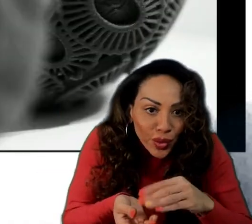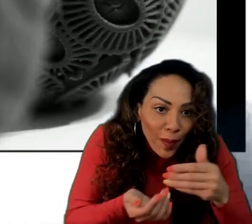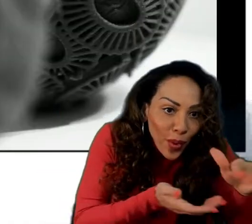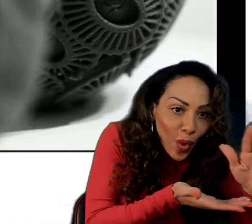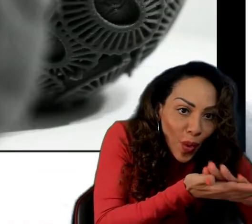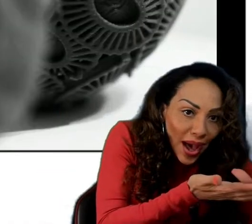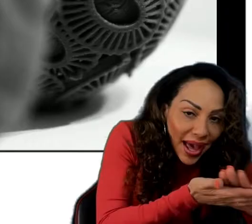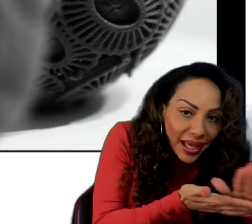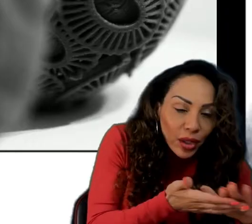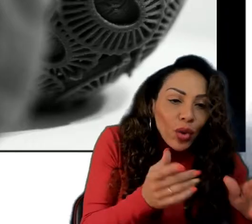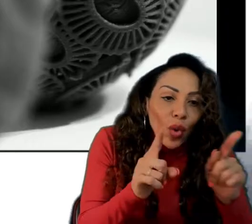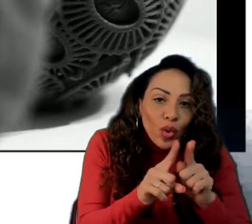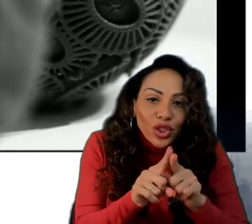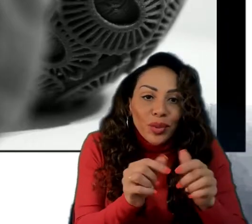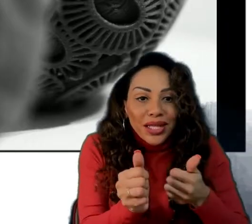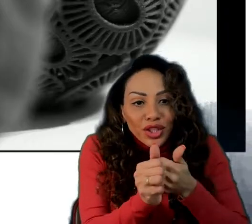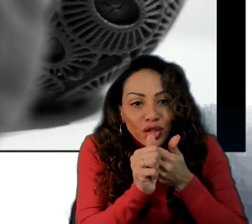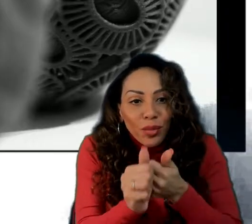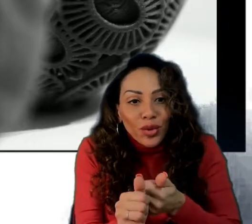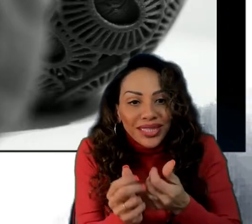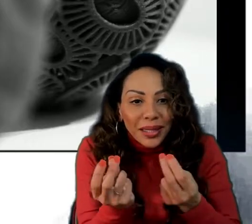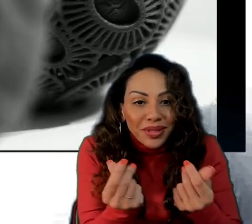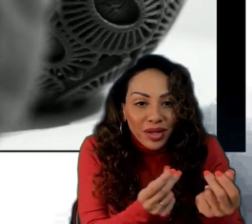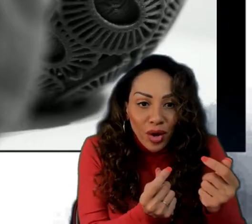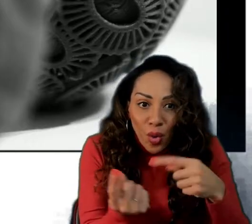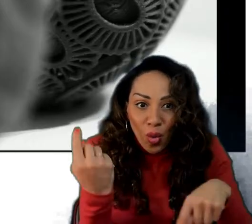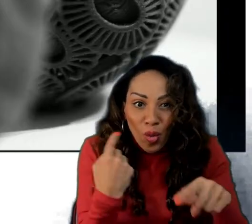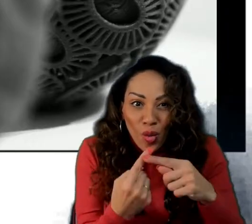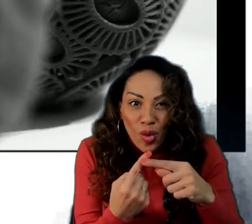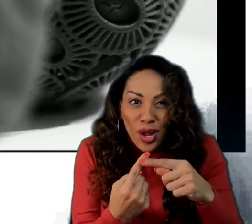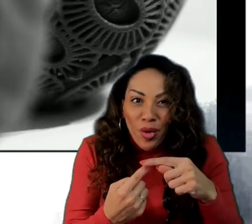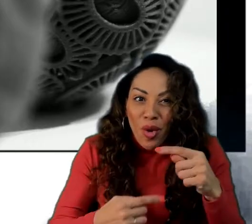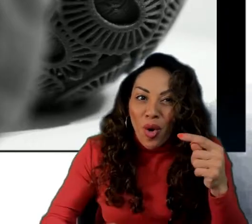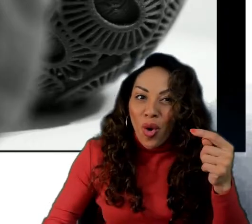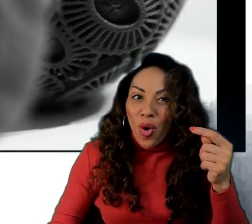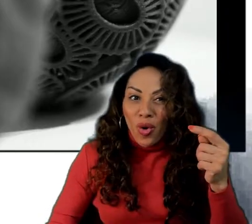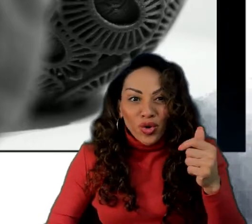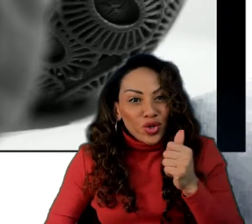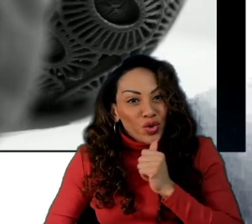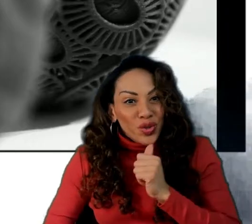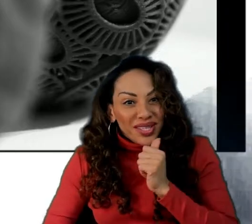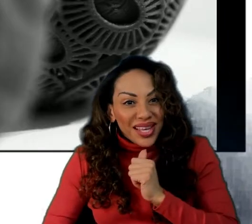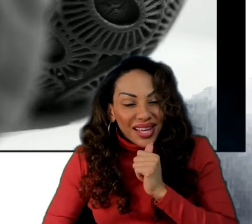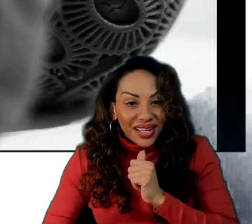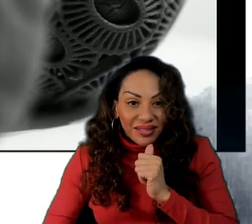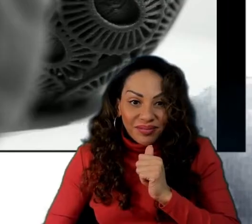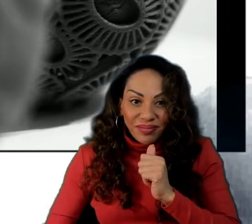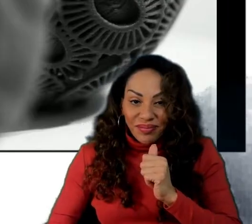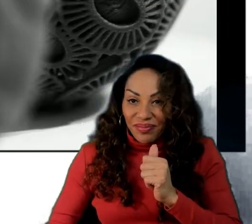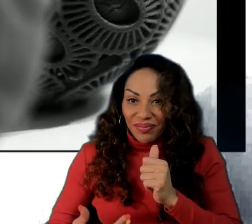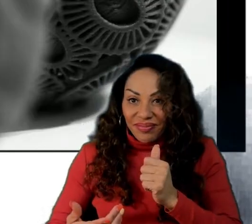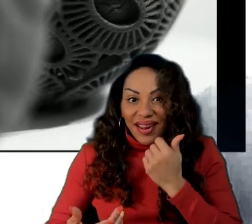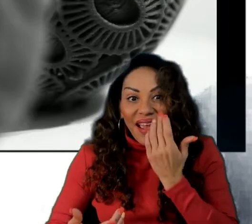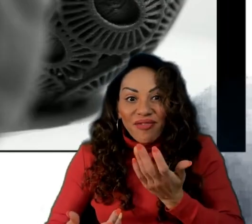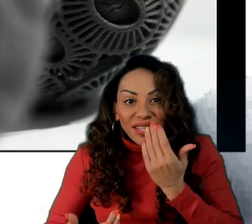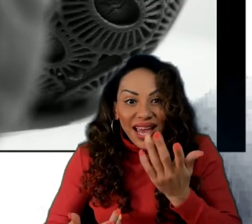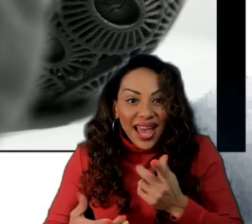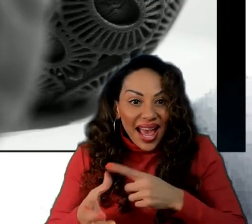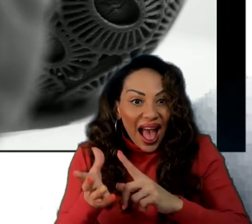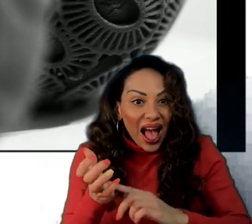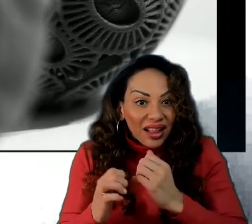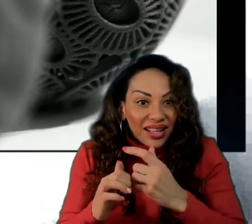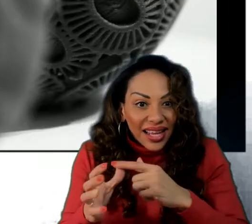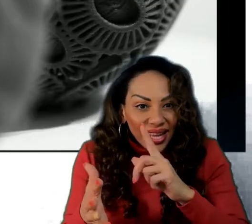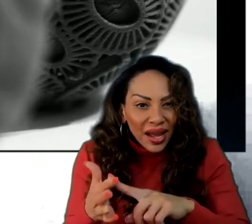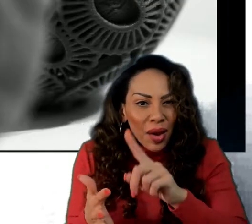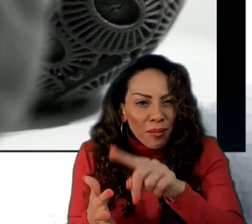conscious that we were trying to work with algae, but then we ended up using a lot of electronics and aluminium. So we had some other experiments going on.